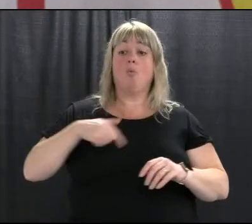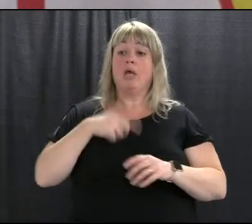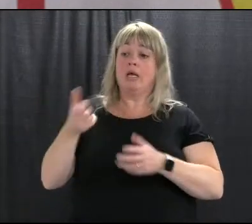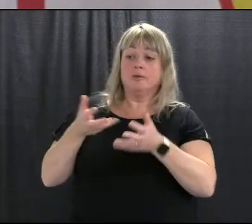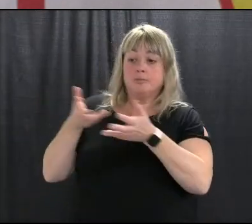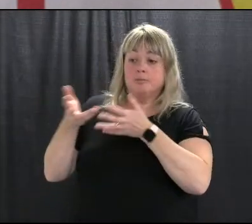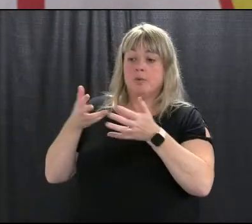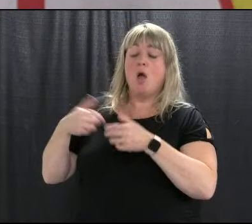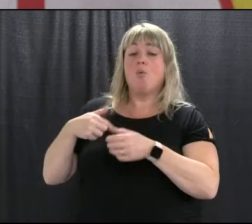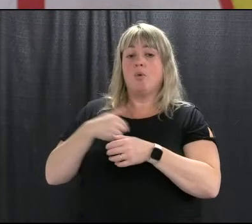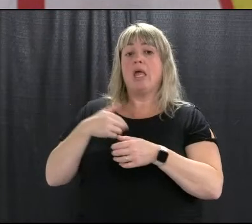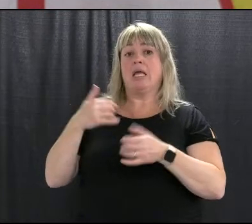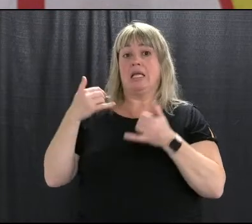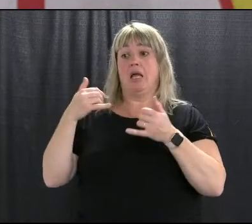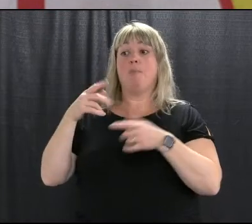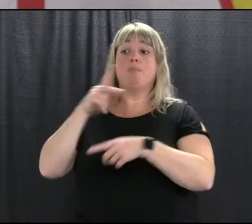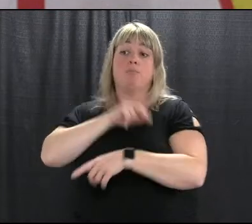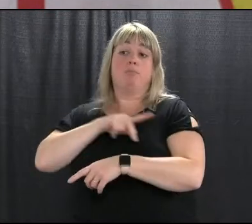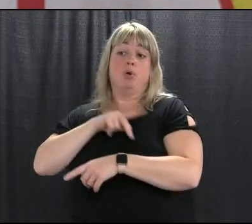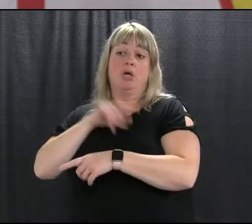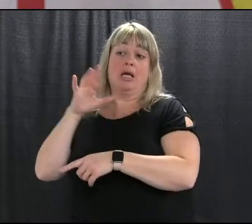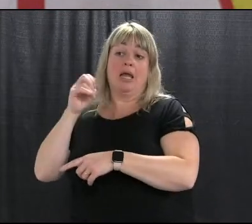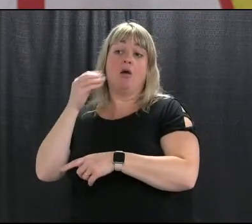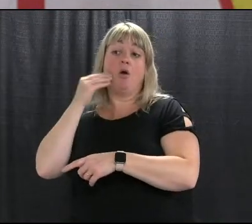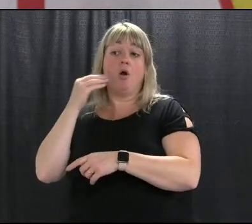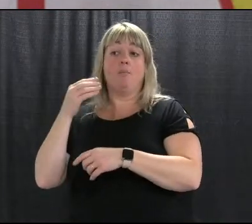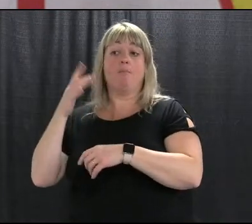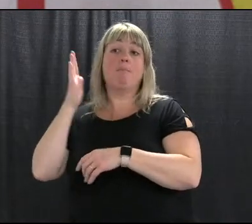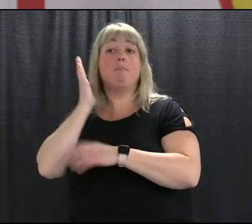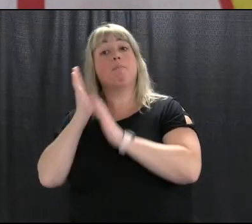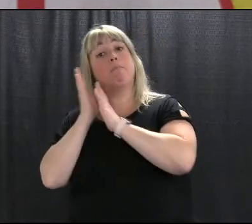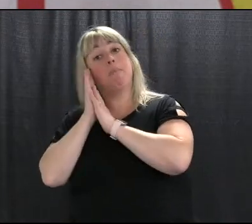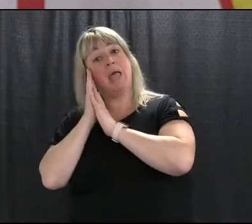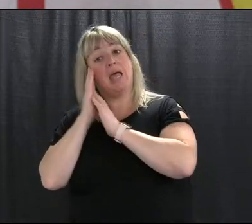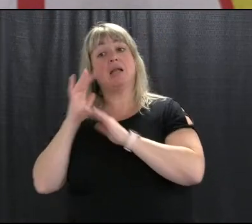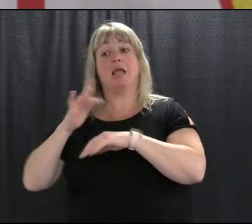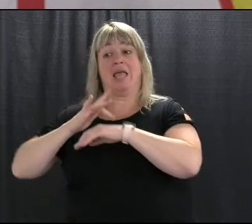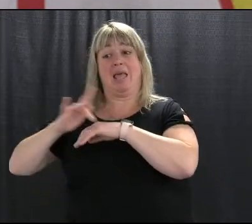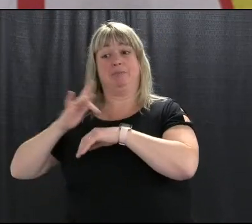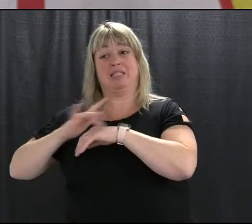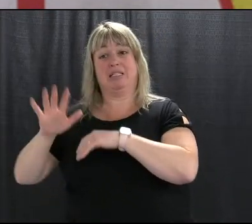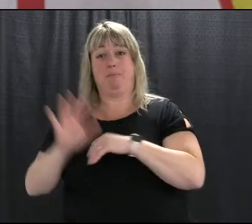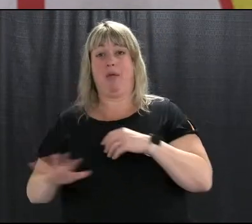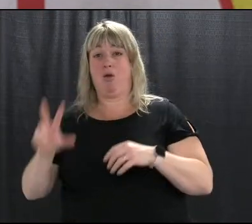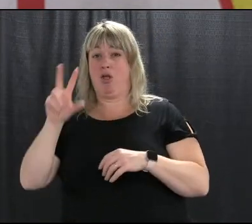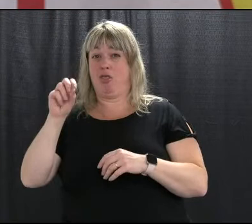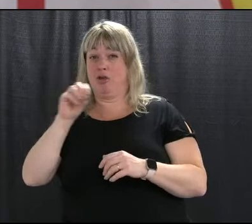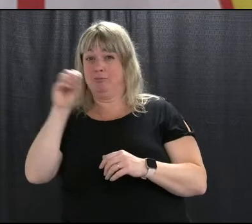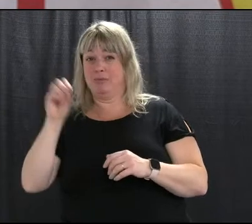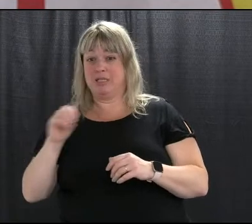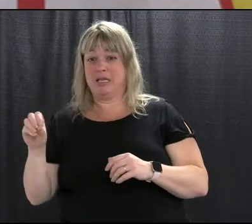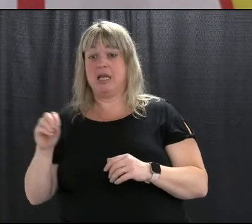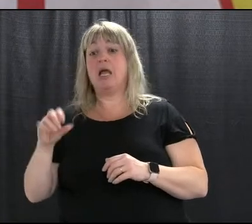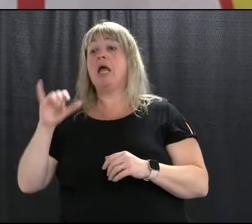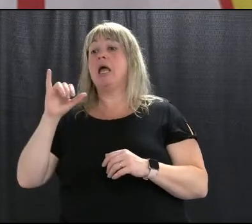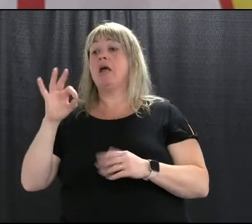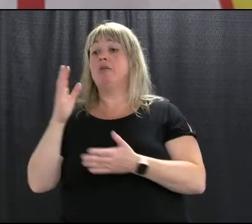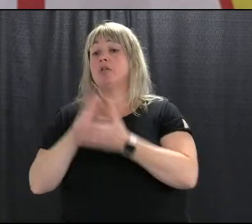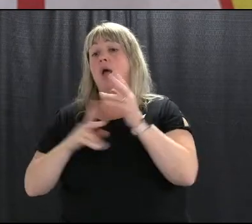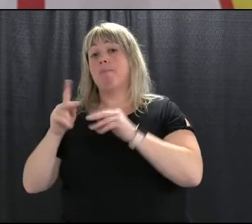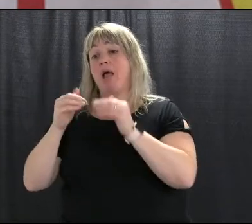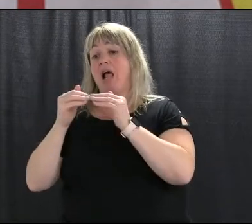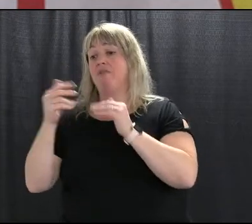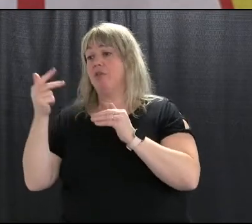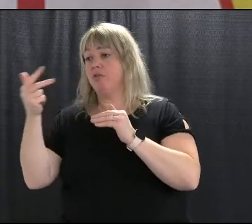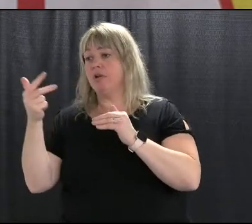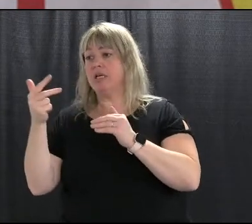There's about a 30% vacancy. If we're looking at lower acuity level 3, for example, we can